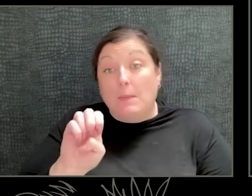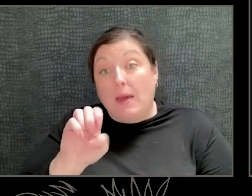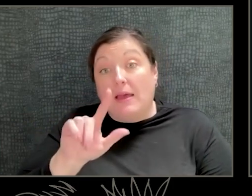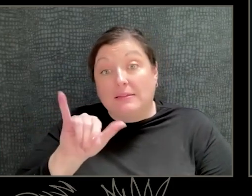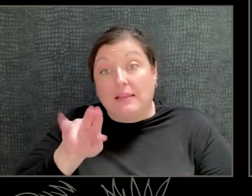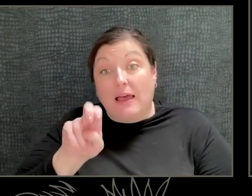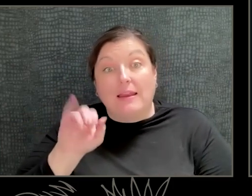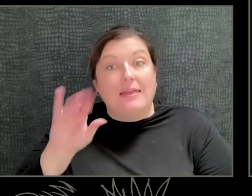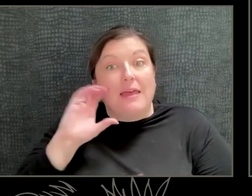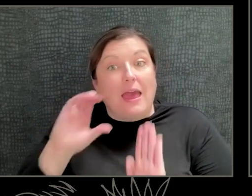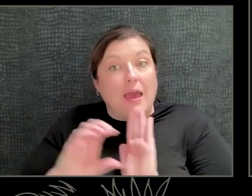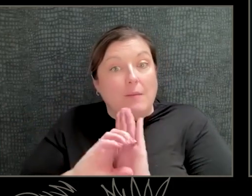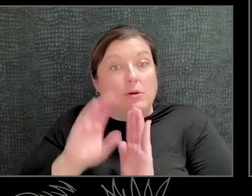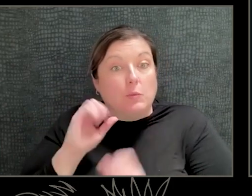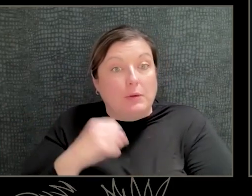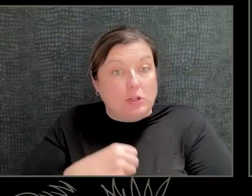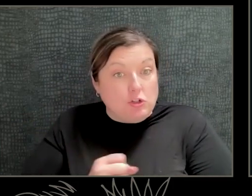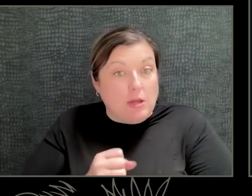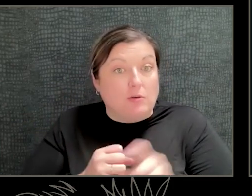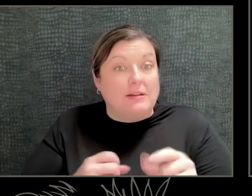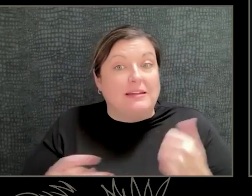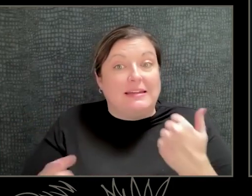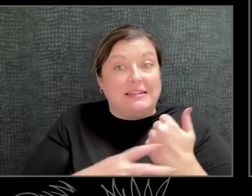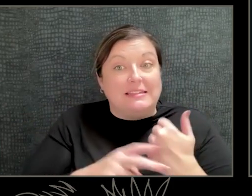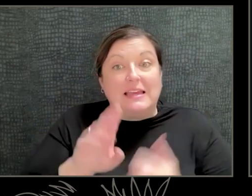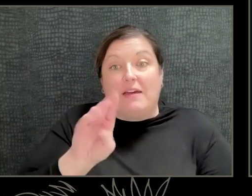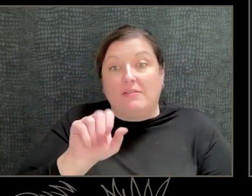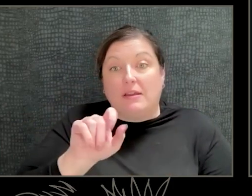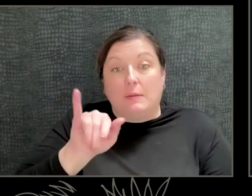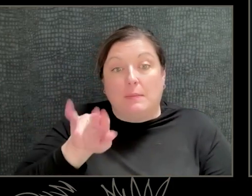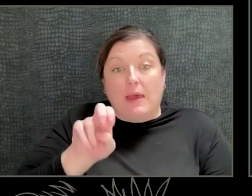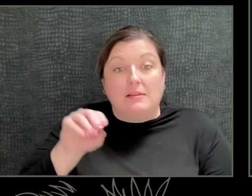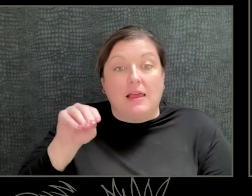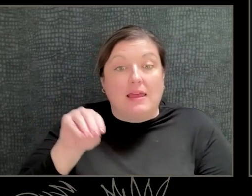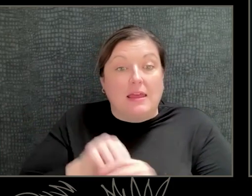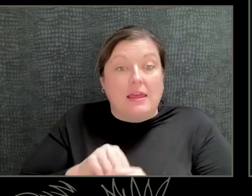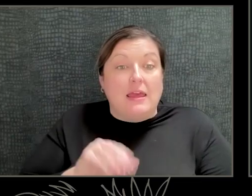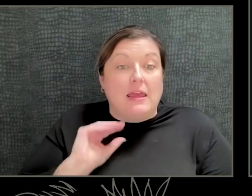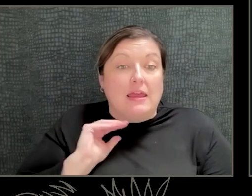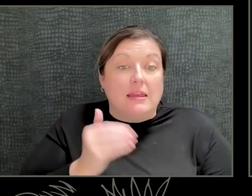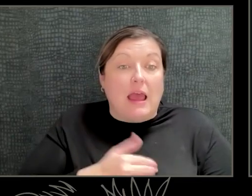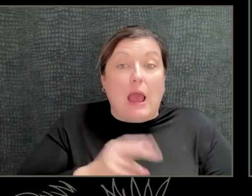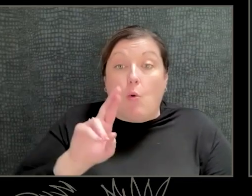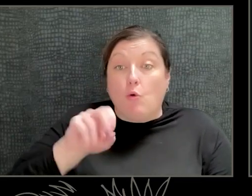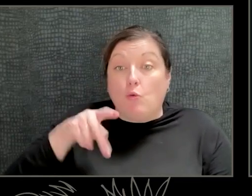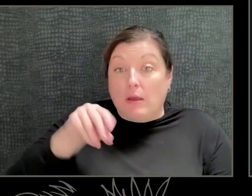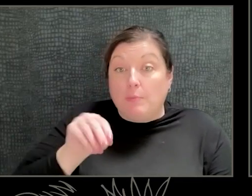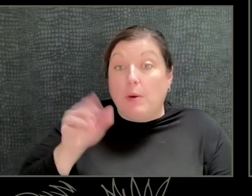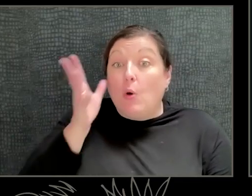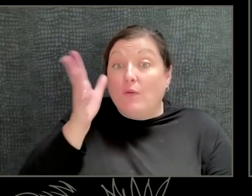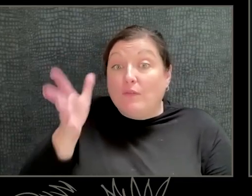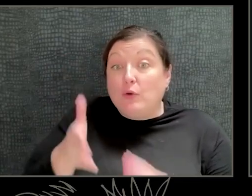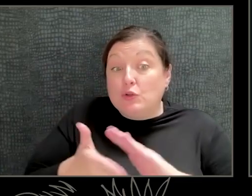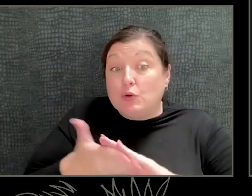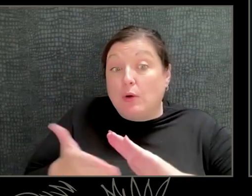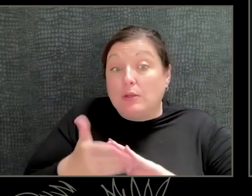that image will get generated, it will get saved as the baseline in our repo, and then future runs will actually do pixel difference